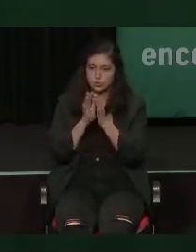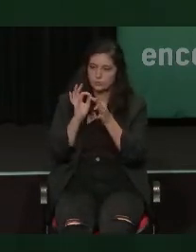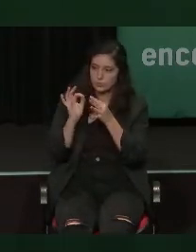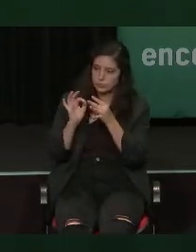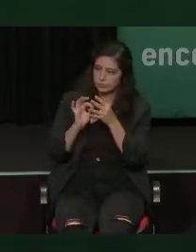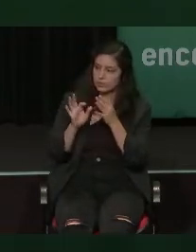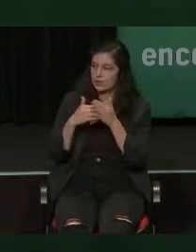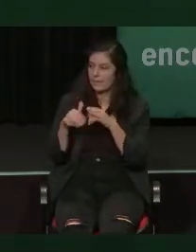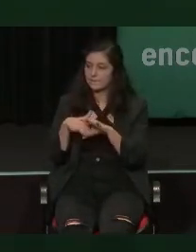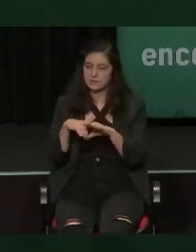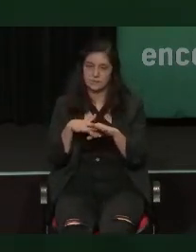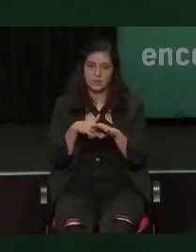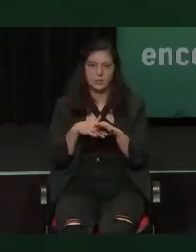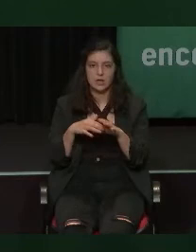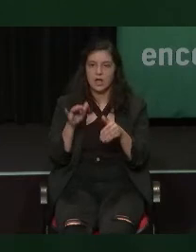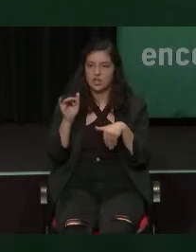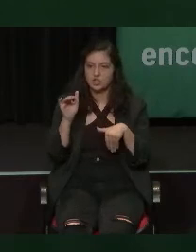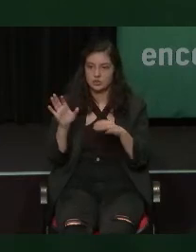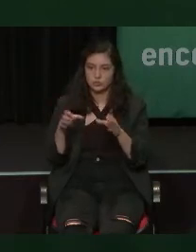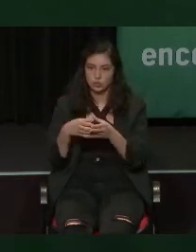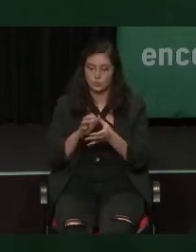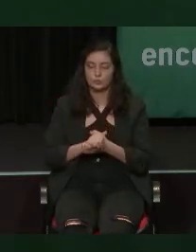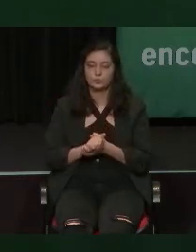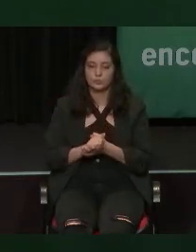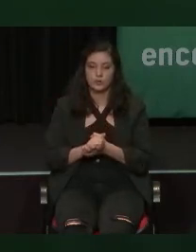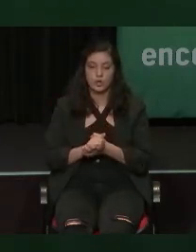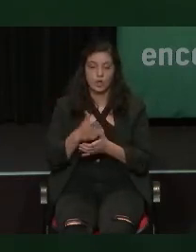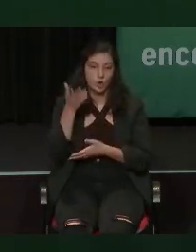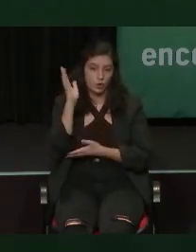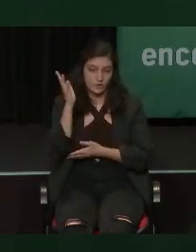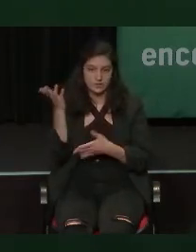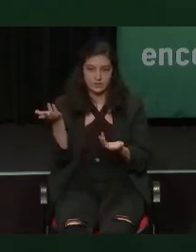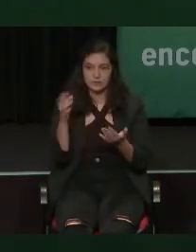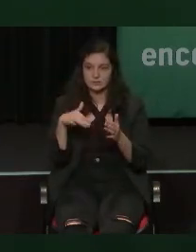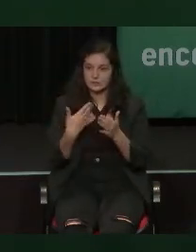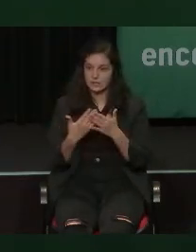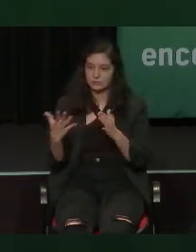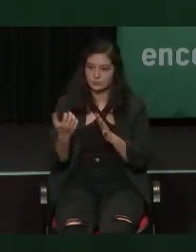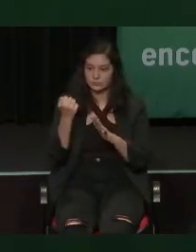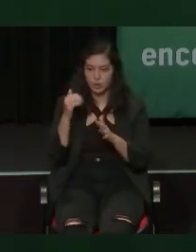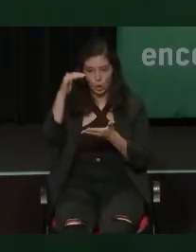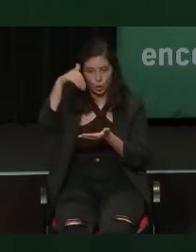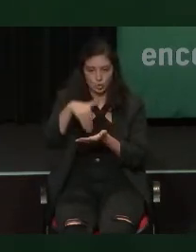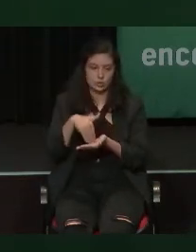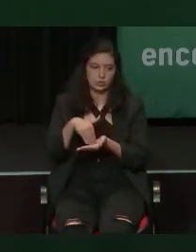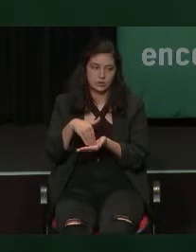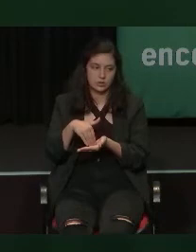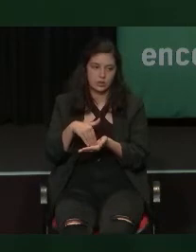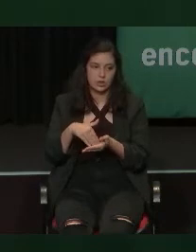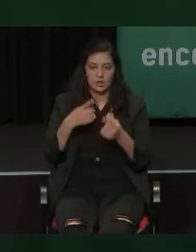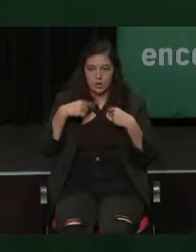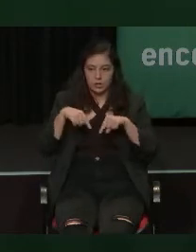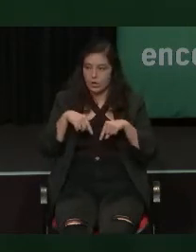related to the participation of the Egyptian delegation in the conference, which has successfully concluded its session